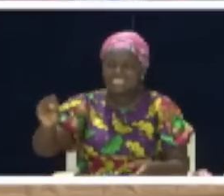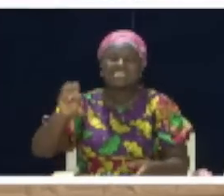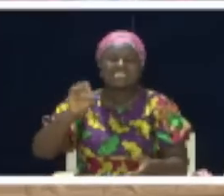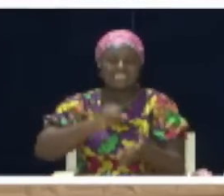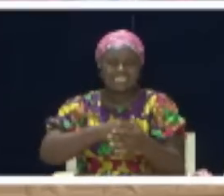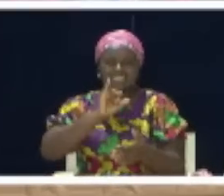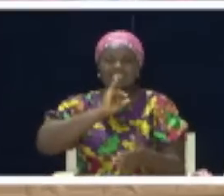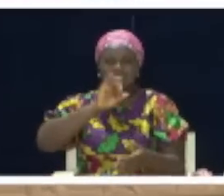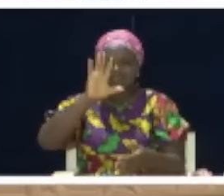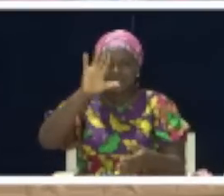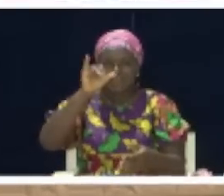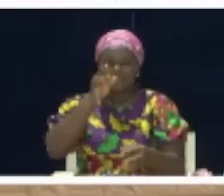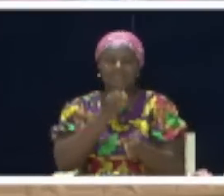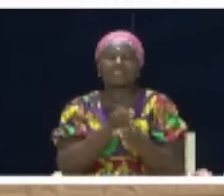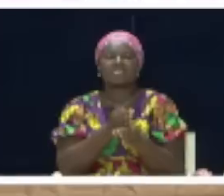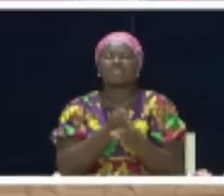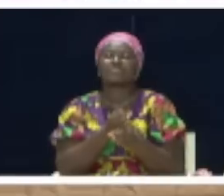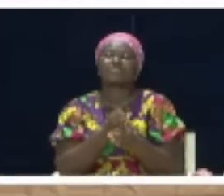is by faith.